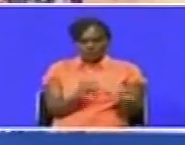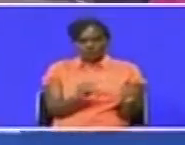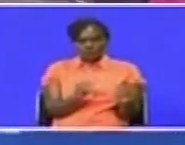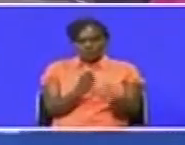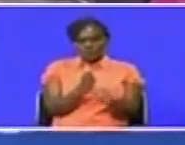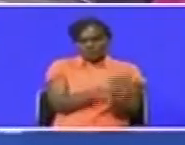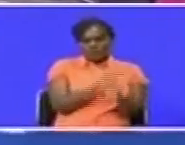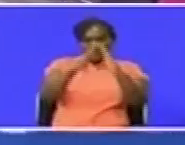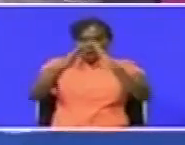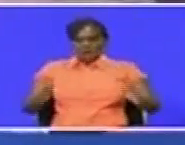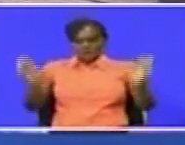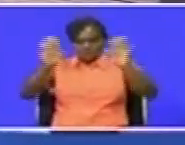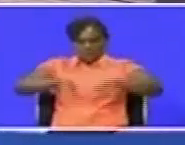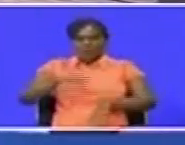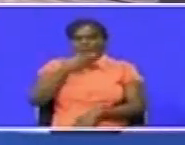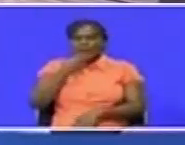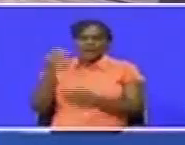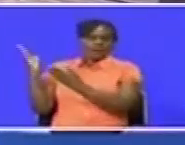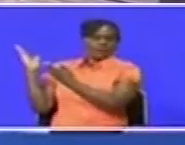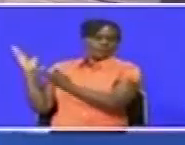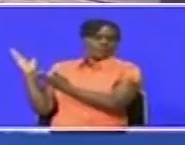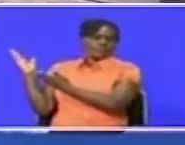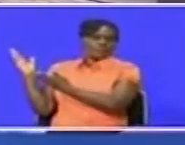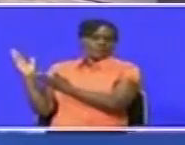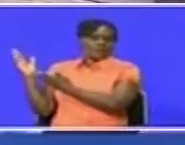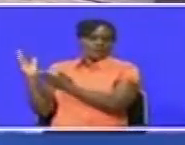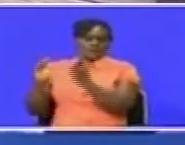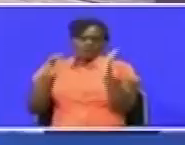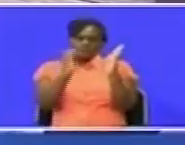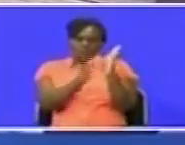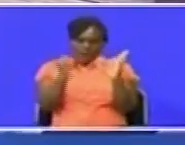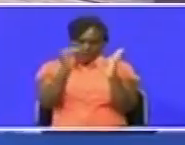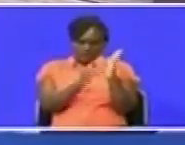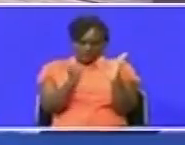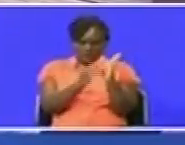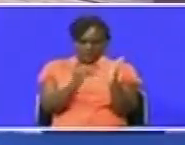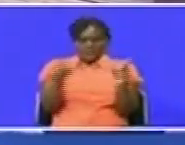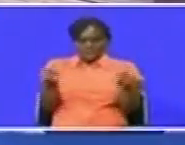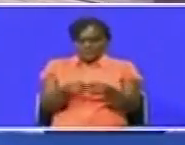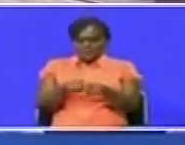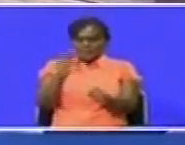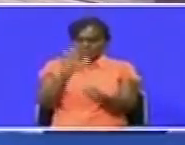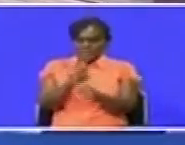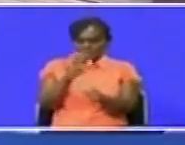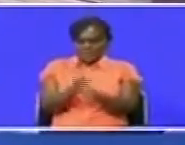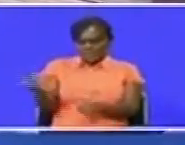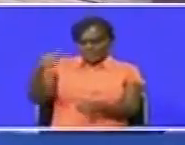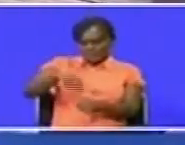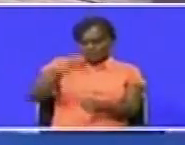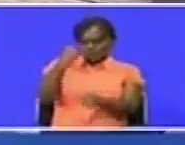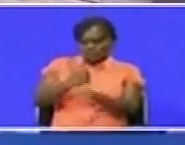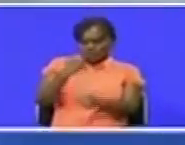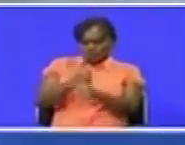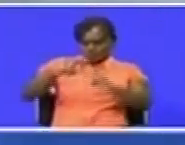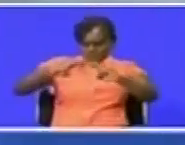down. Stephen Molua comes from Yata. He has lived here for 9 years. Like many, he came here to look for a job, even if it